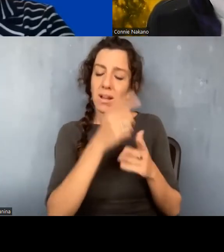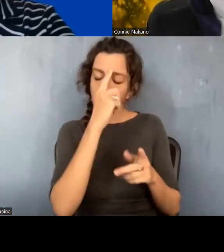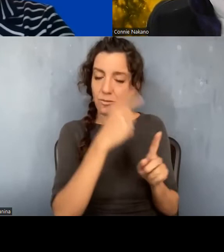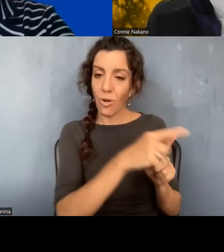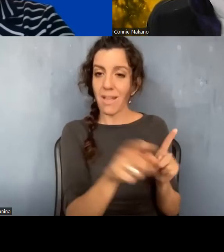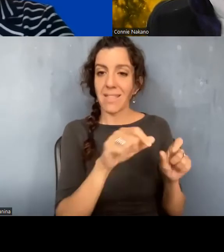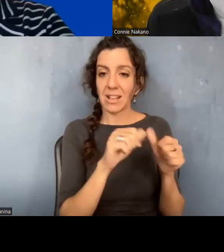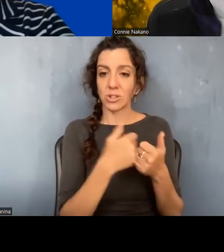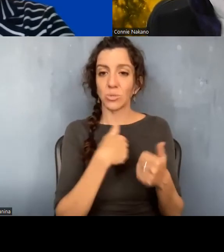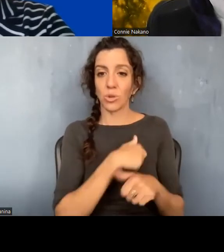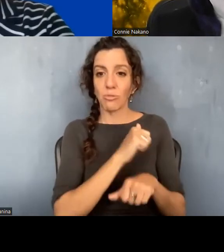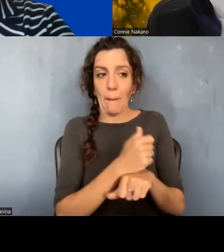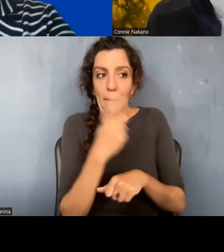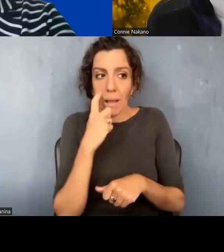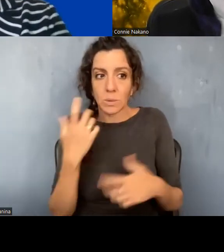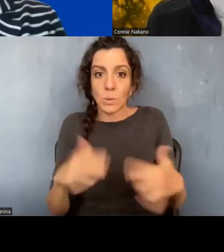need?